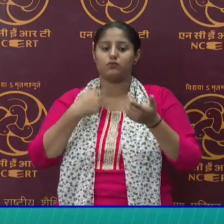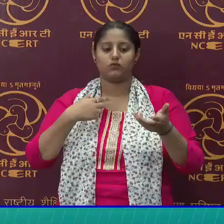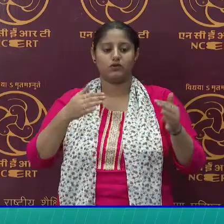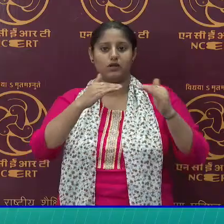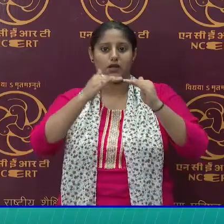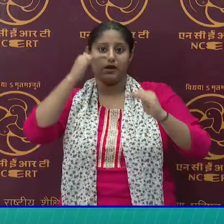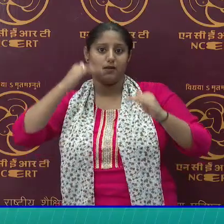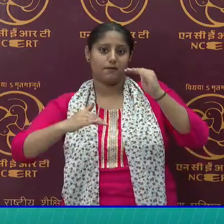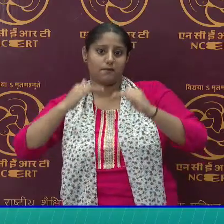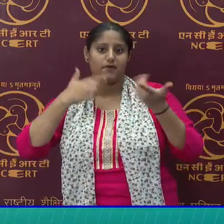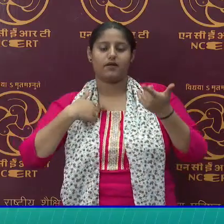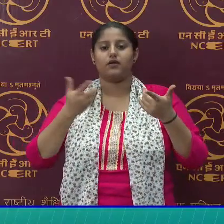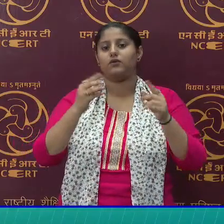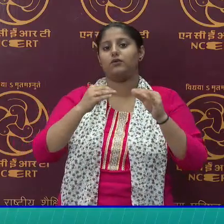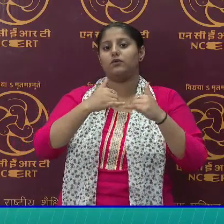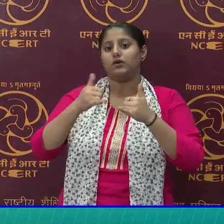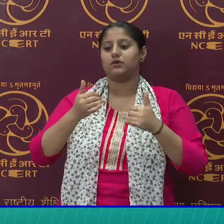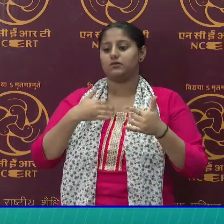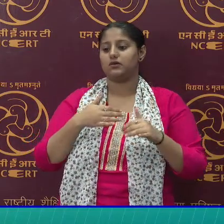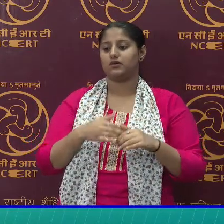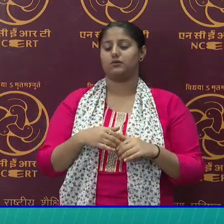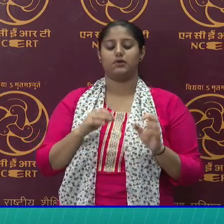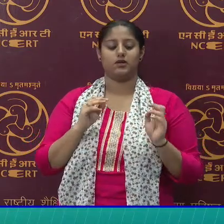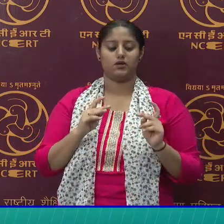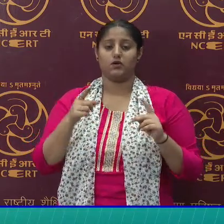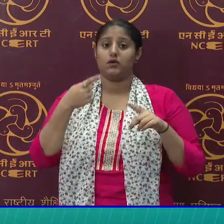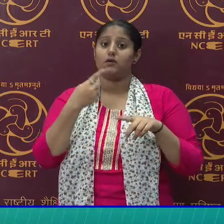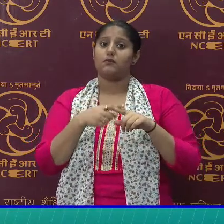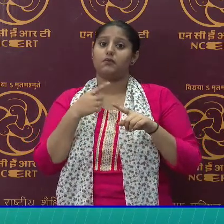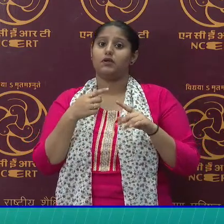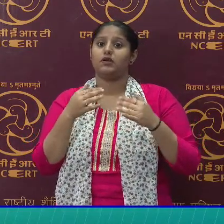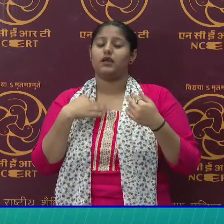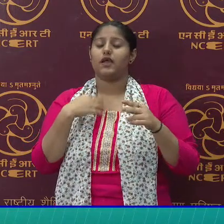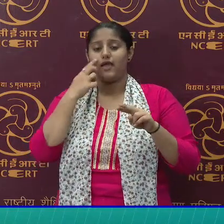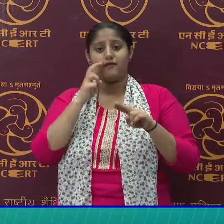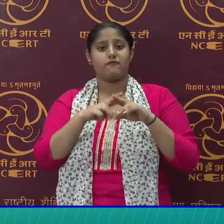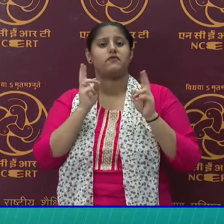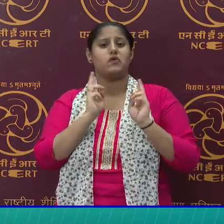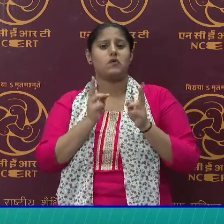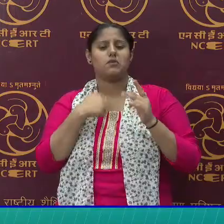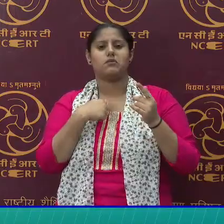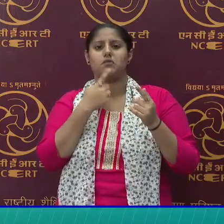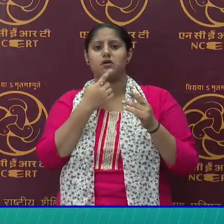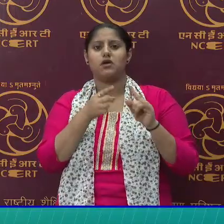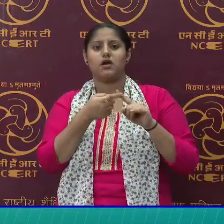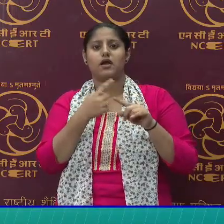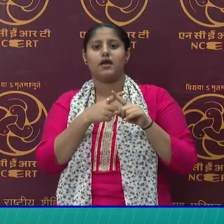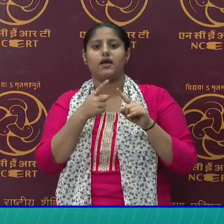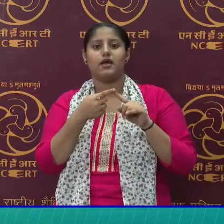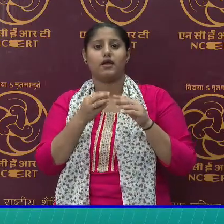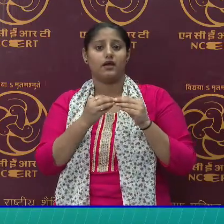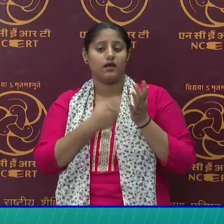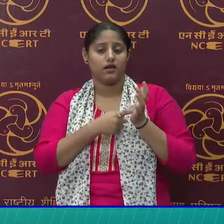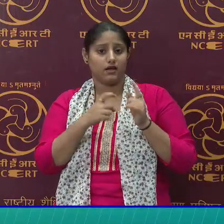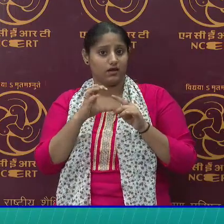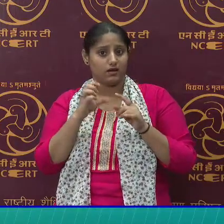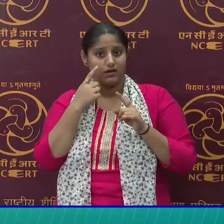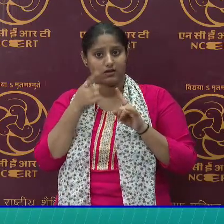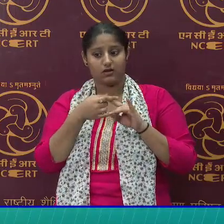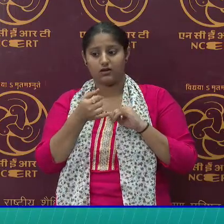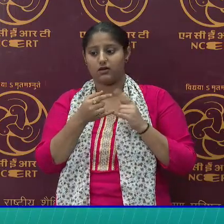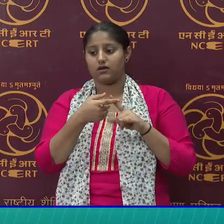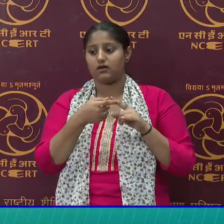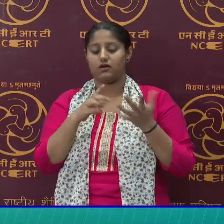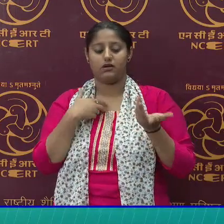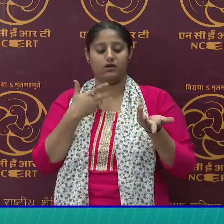and to talk about them. Yes, but the exercises in general, we have tried to include a vast